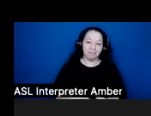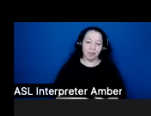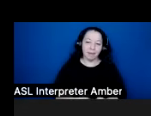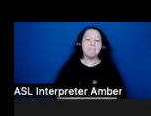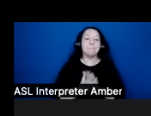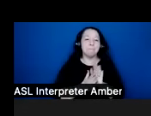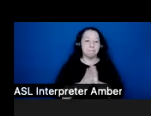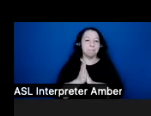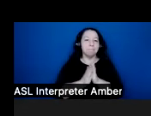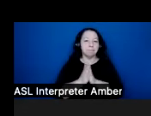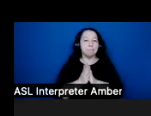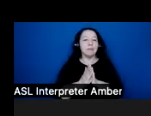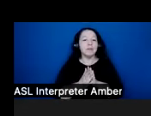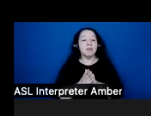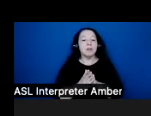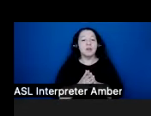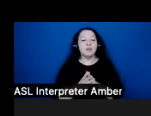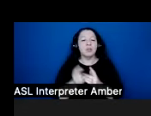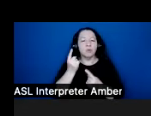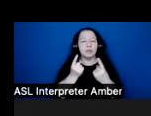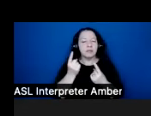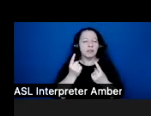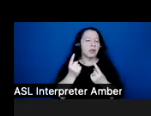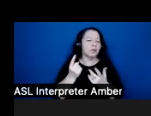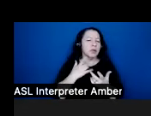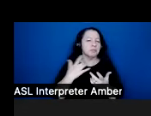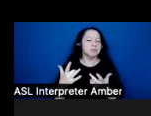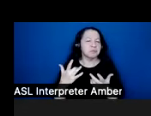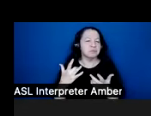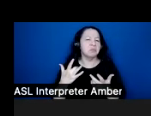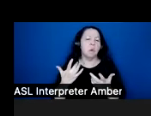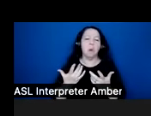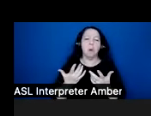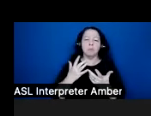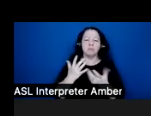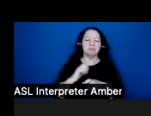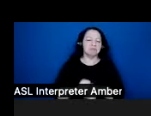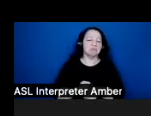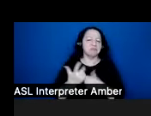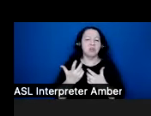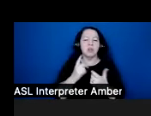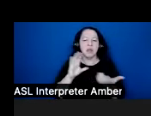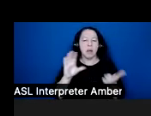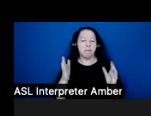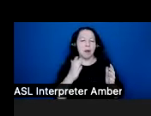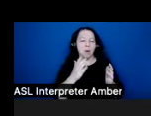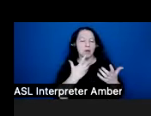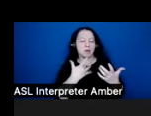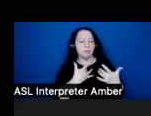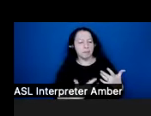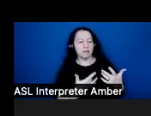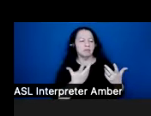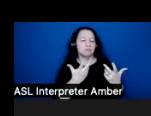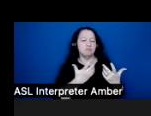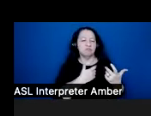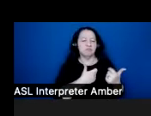Okay, so now we're looking at social norms, and we're kind of comparing like mainstream to like tribal